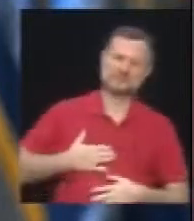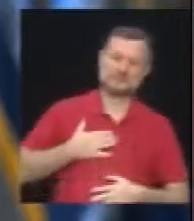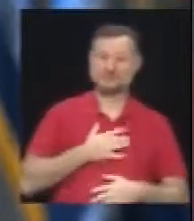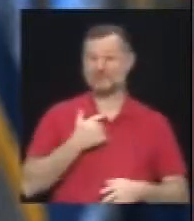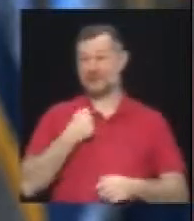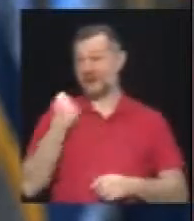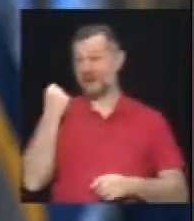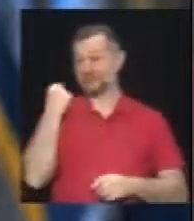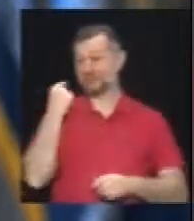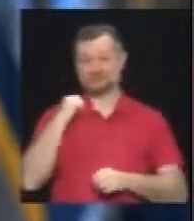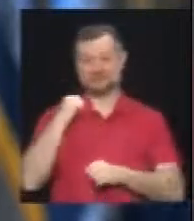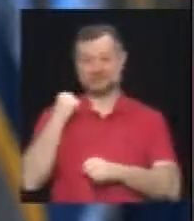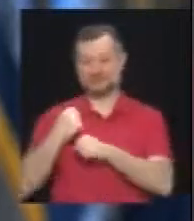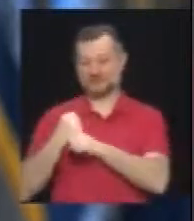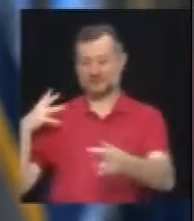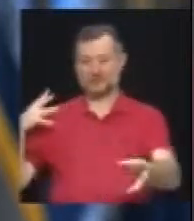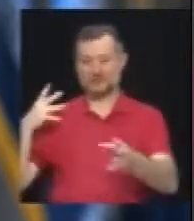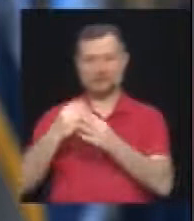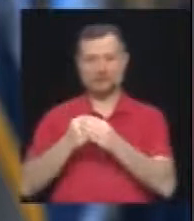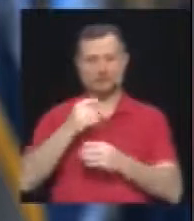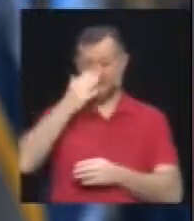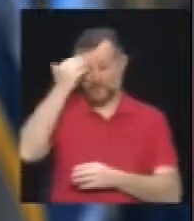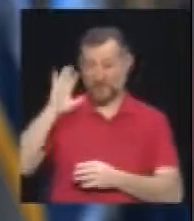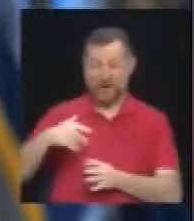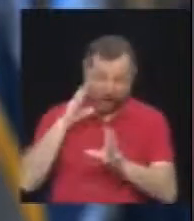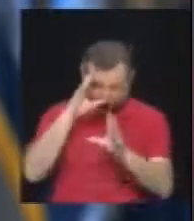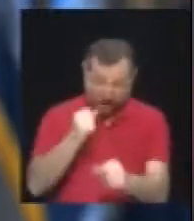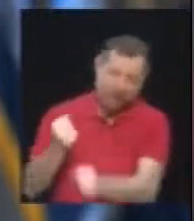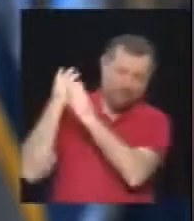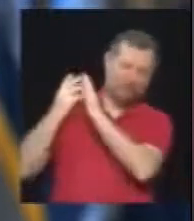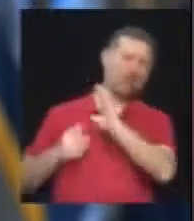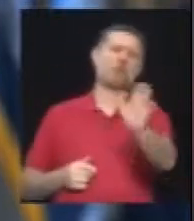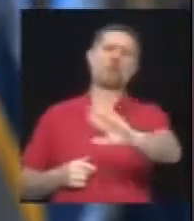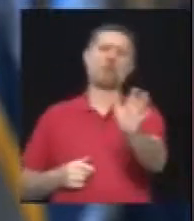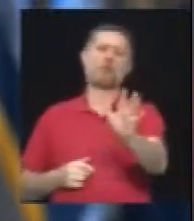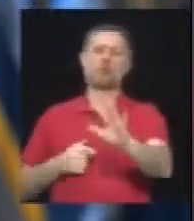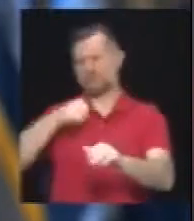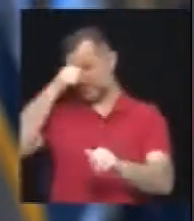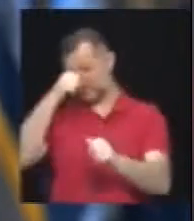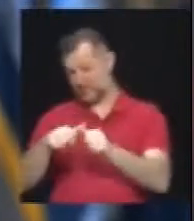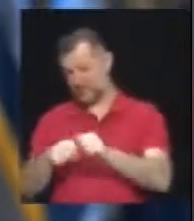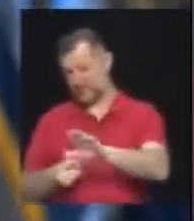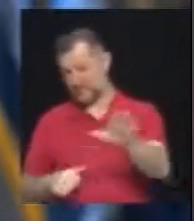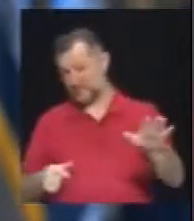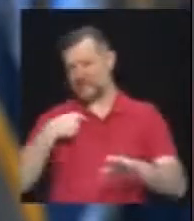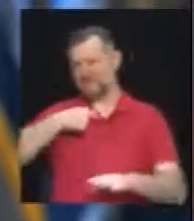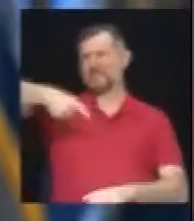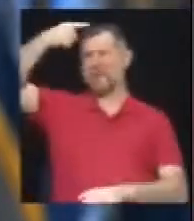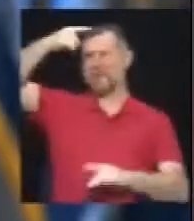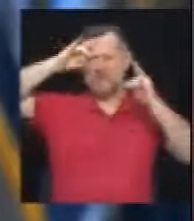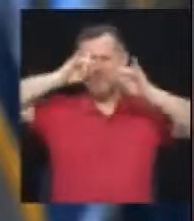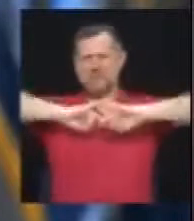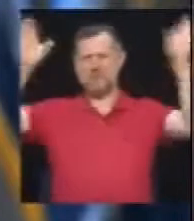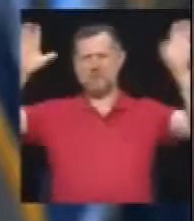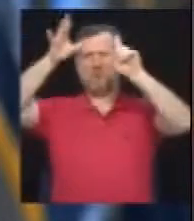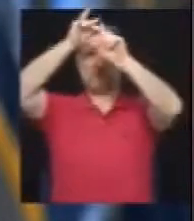year. And don't forget what we accomplished. We went from the highest infection rate in the nation to the lowest. We did what no